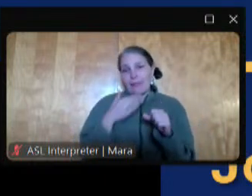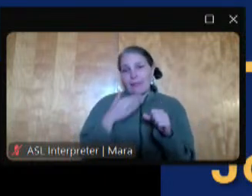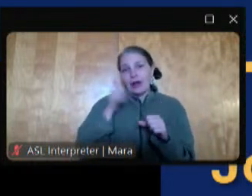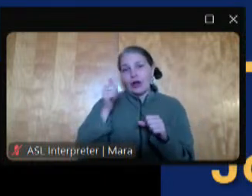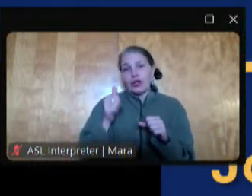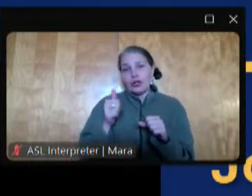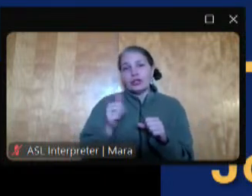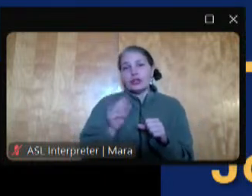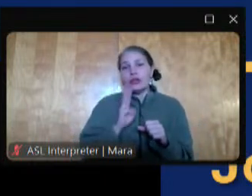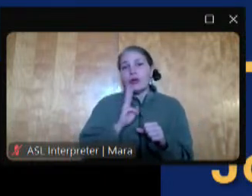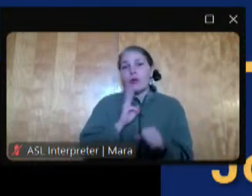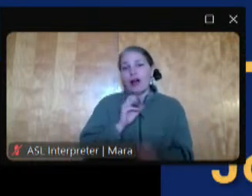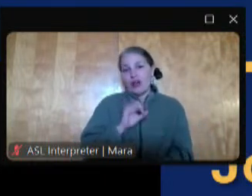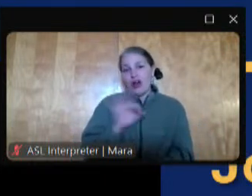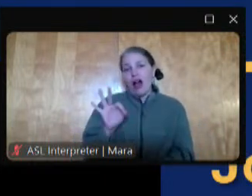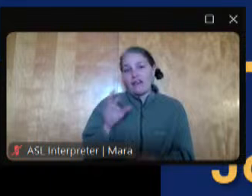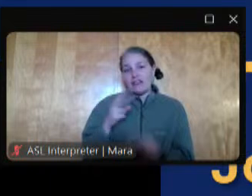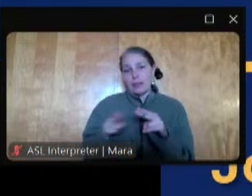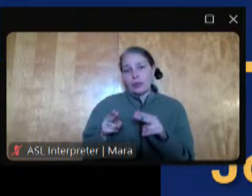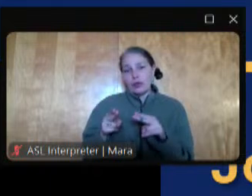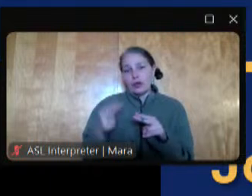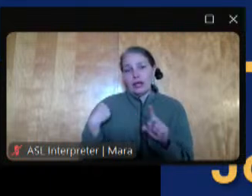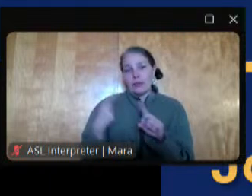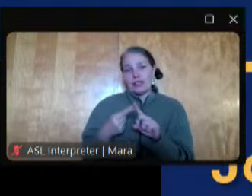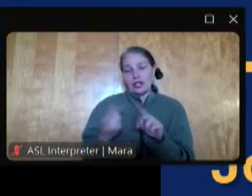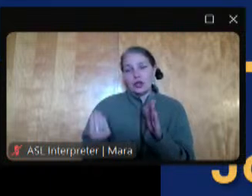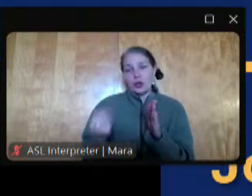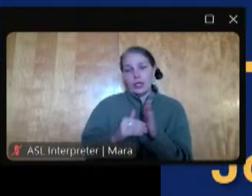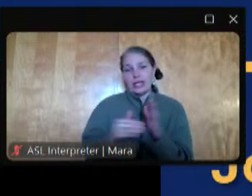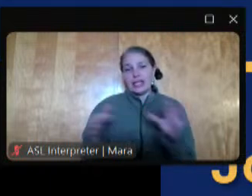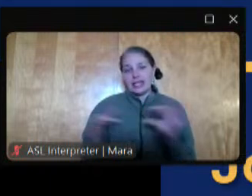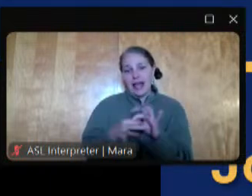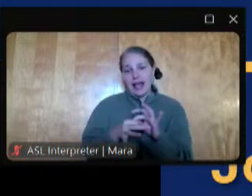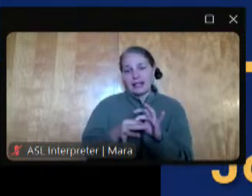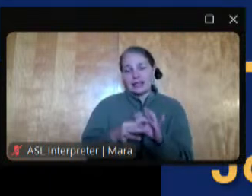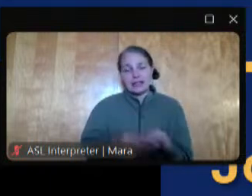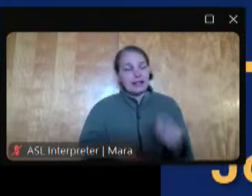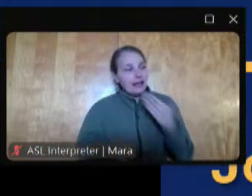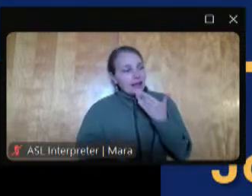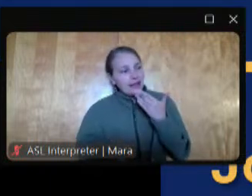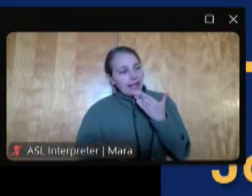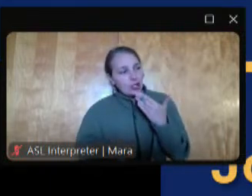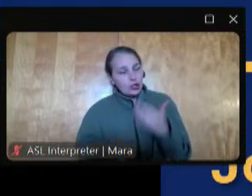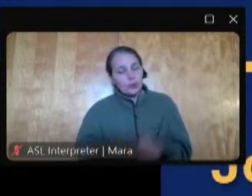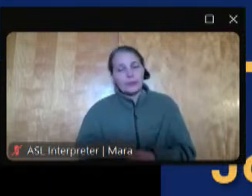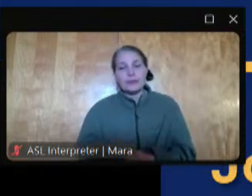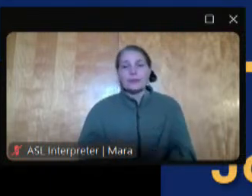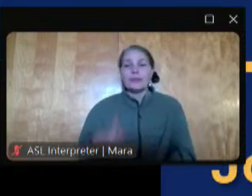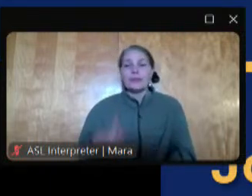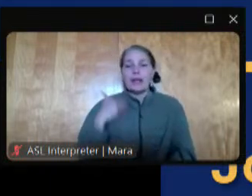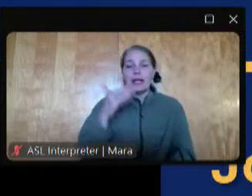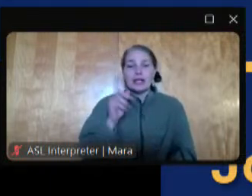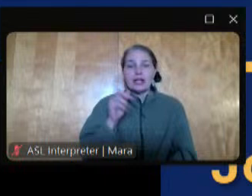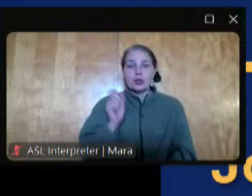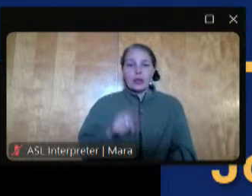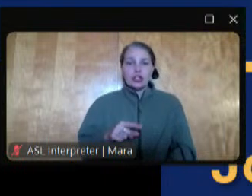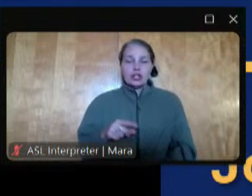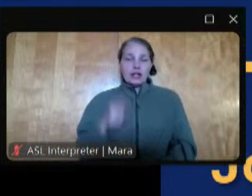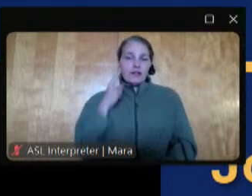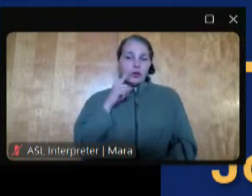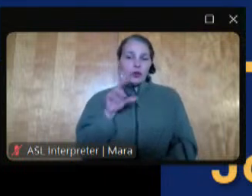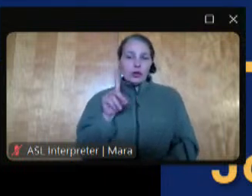to reconnect it. Okay, thank you very much for that, Jennifer. The next question is going to be for